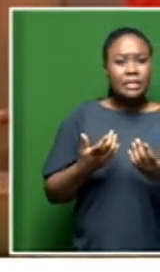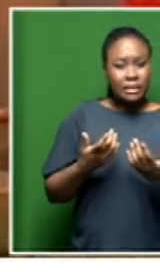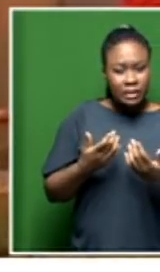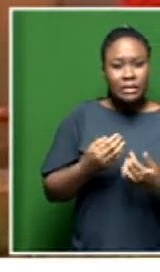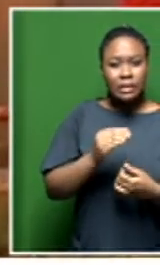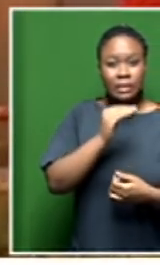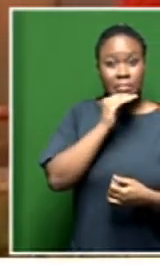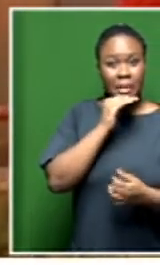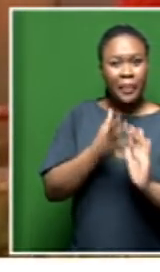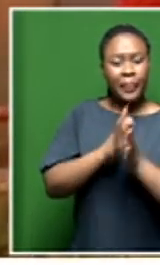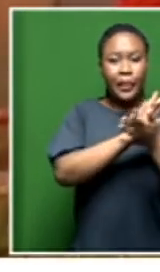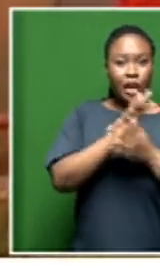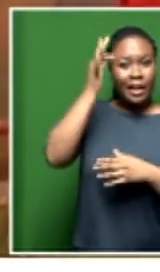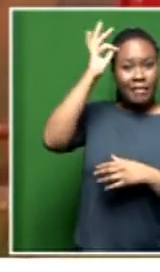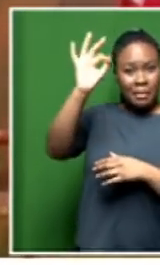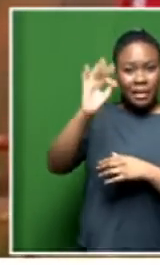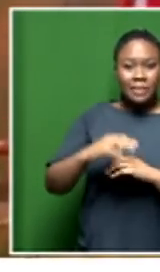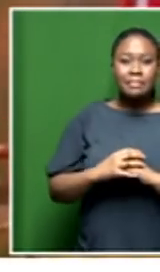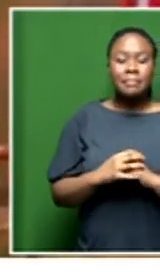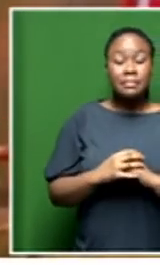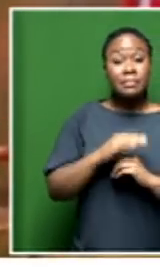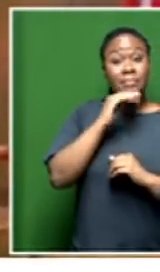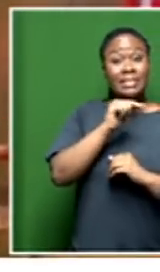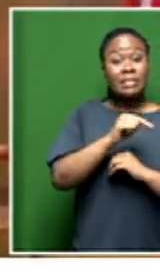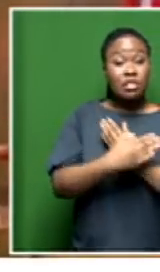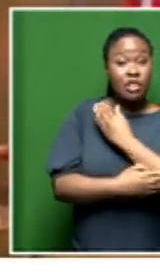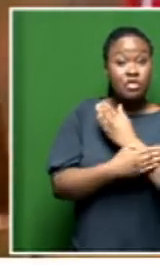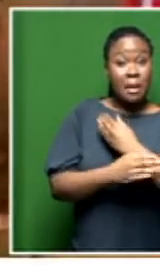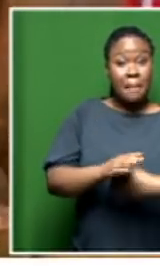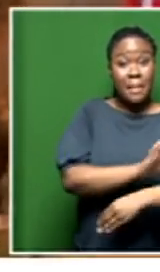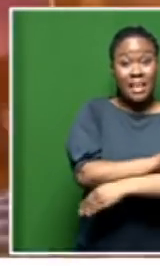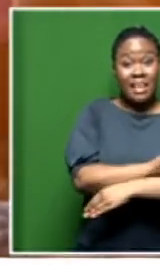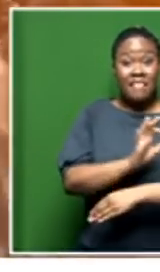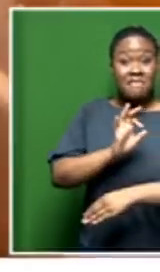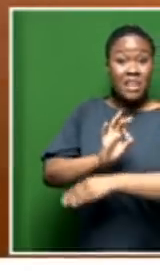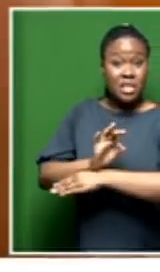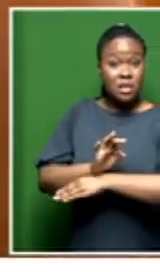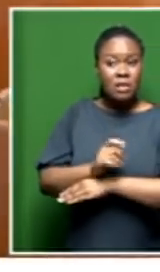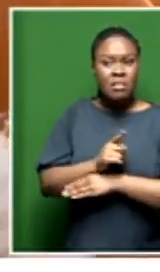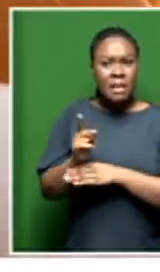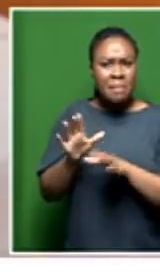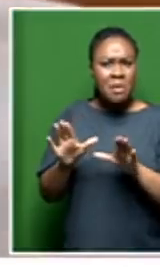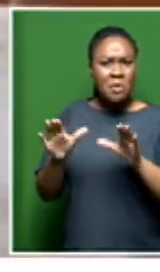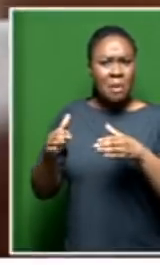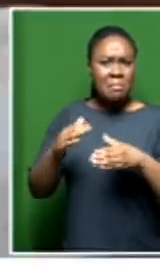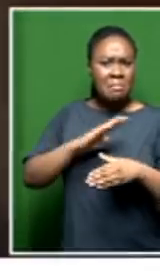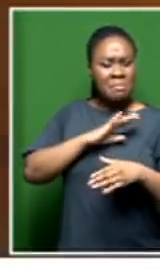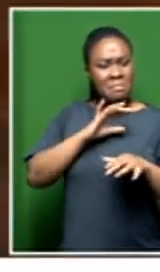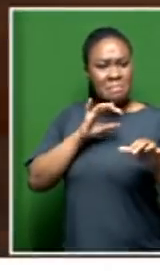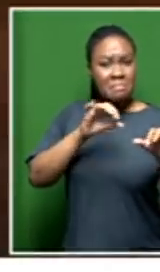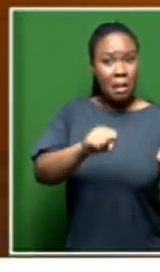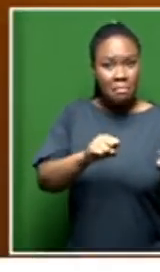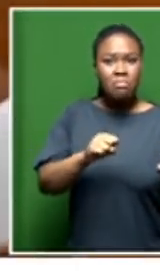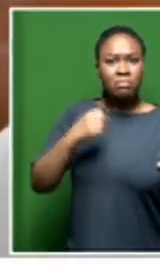accept such things in Burkina Faso, these coup d'etats will come as often as they have been